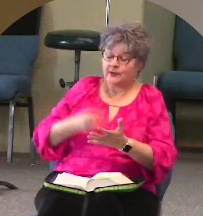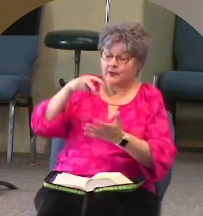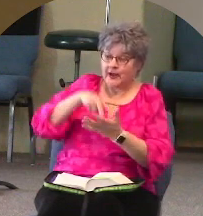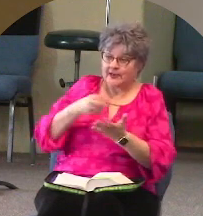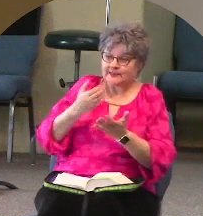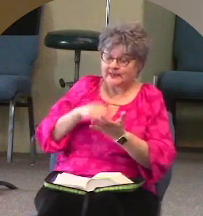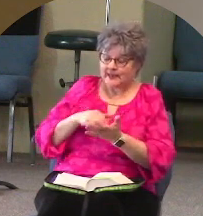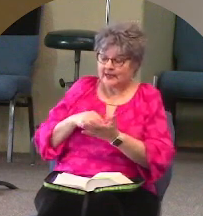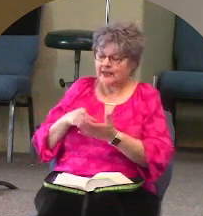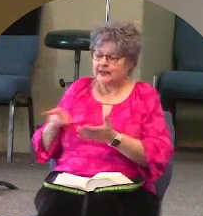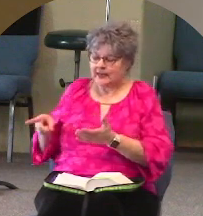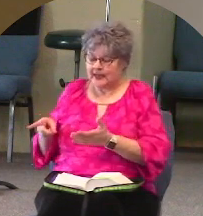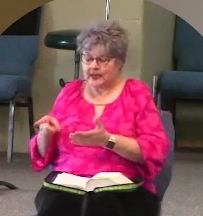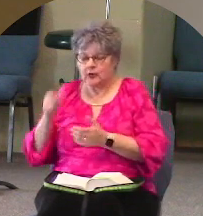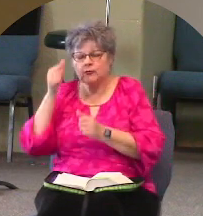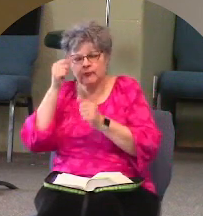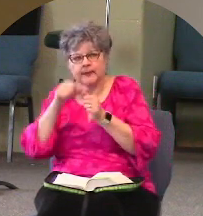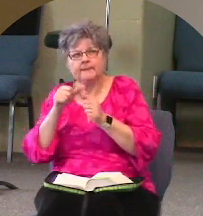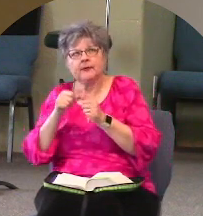the words.